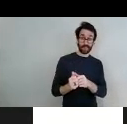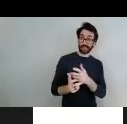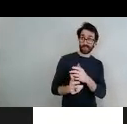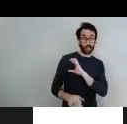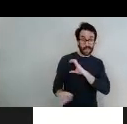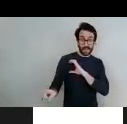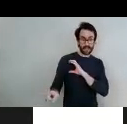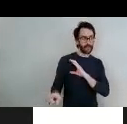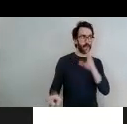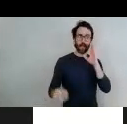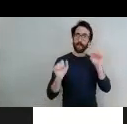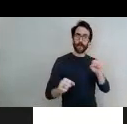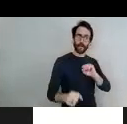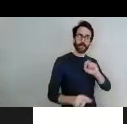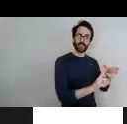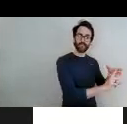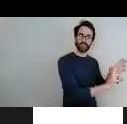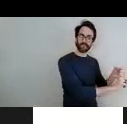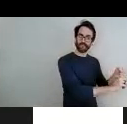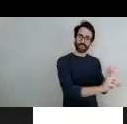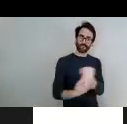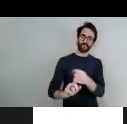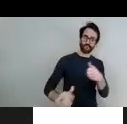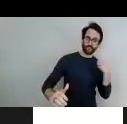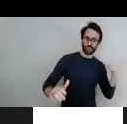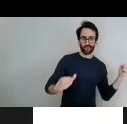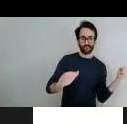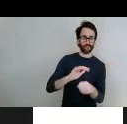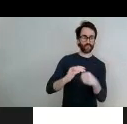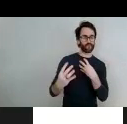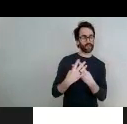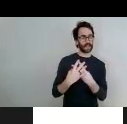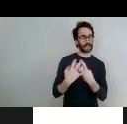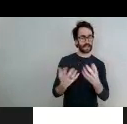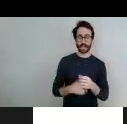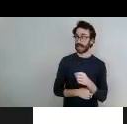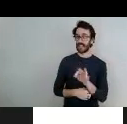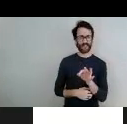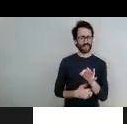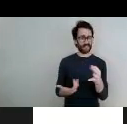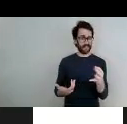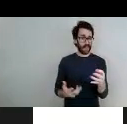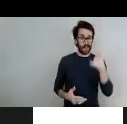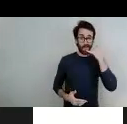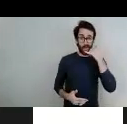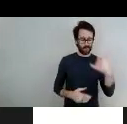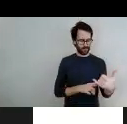rule to live by here is that if you don't recognize a phone number, if you're not expecting a phone call, don't even answer the call at